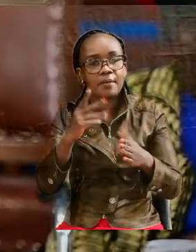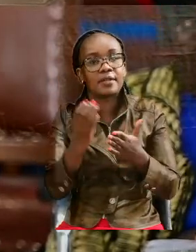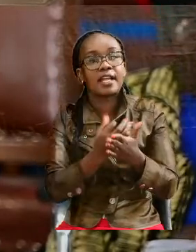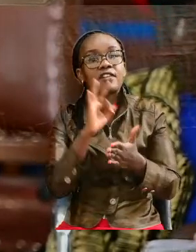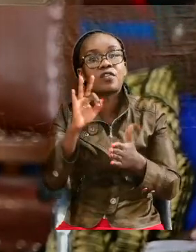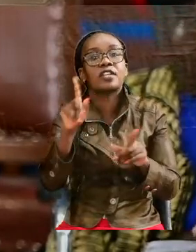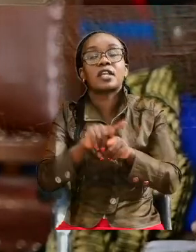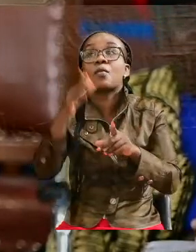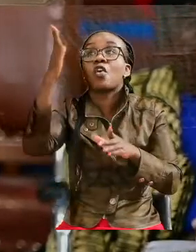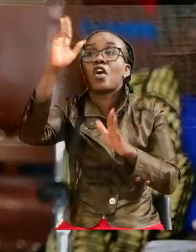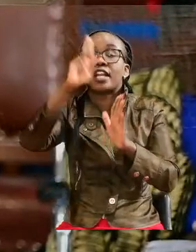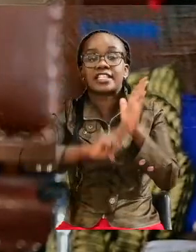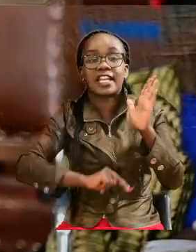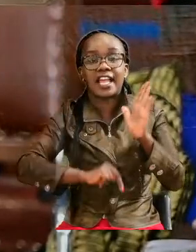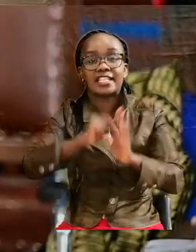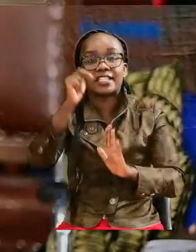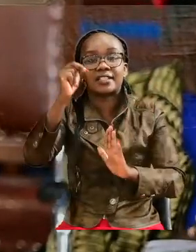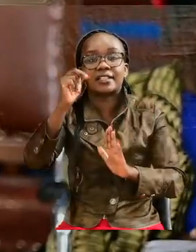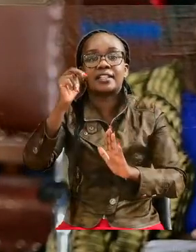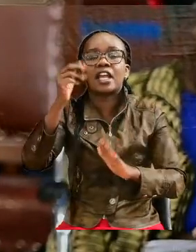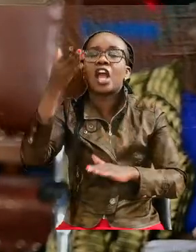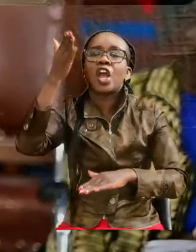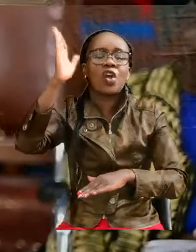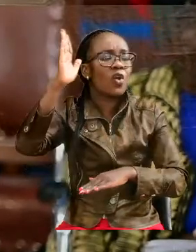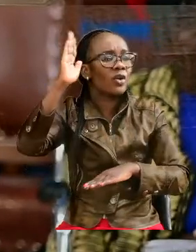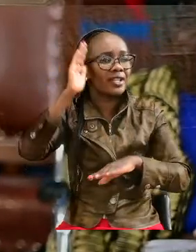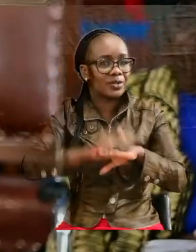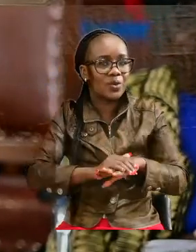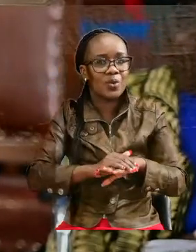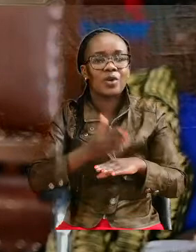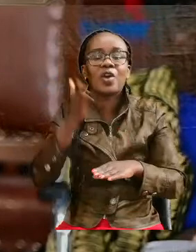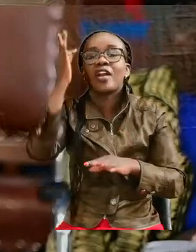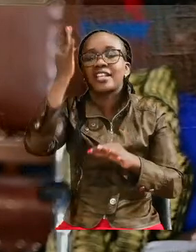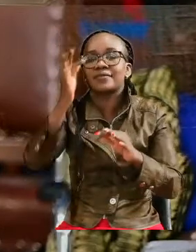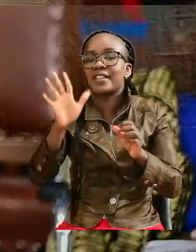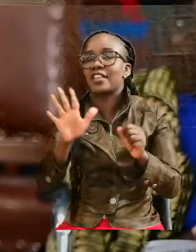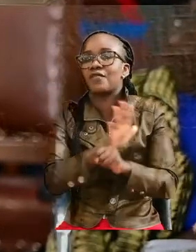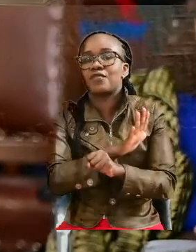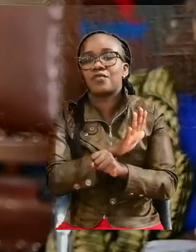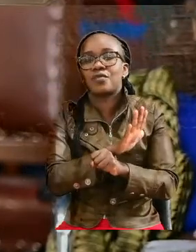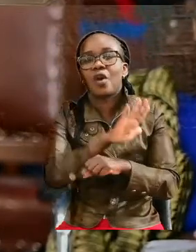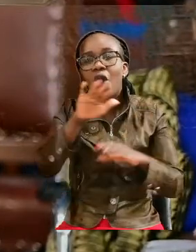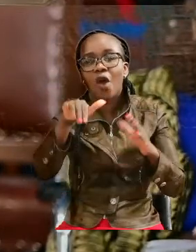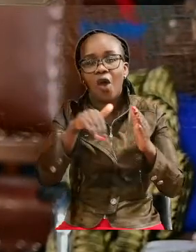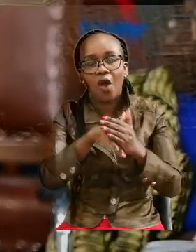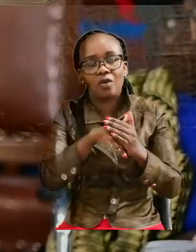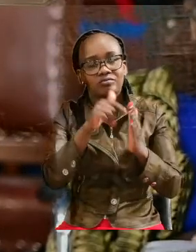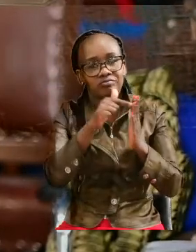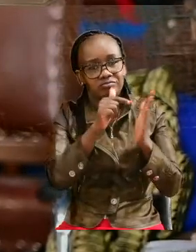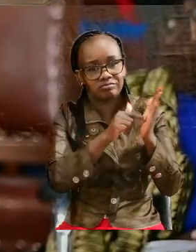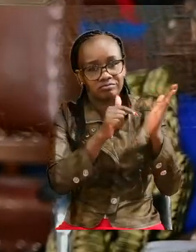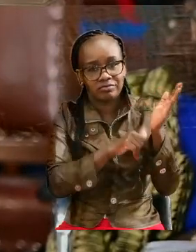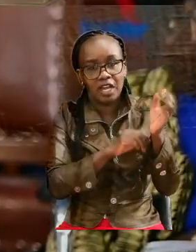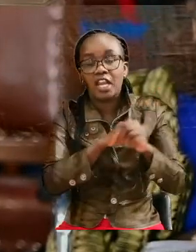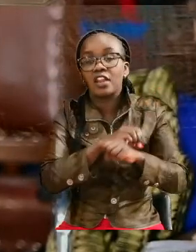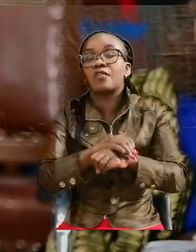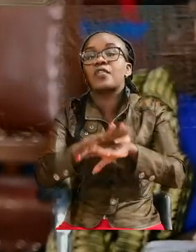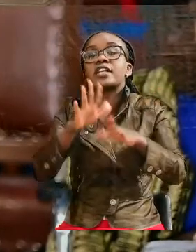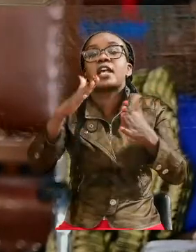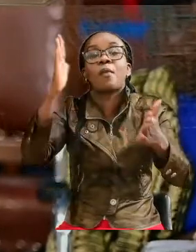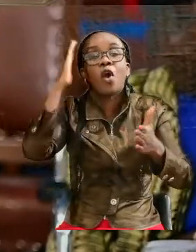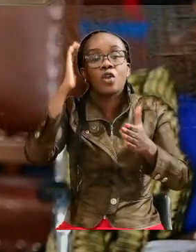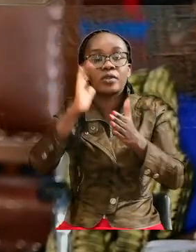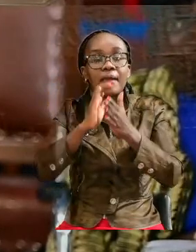righteous, he is reliable, he is faithful. This makes the experiences more real to the